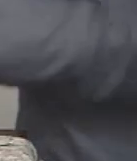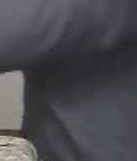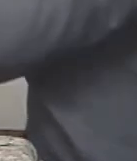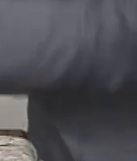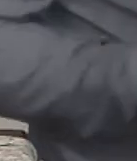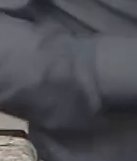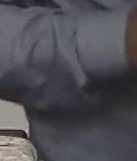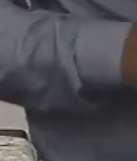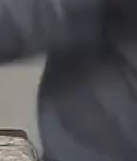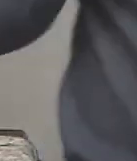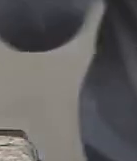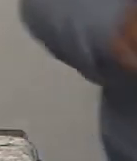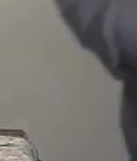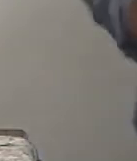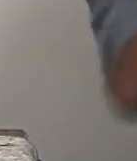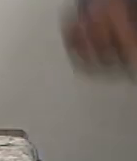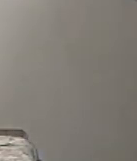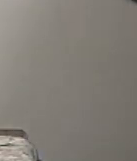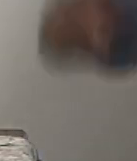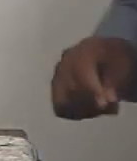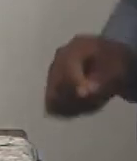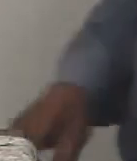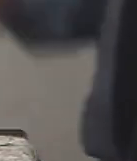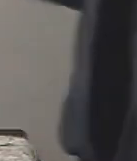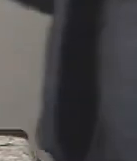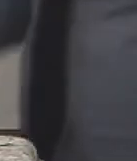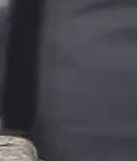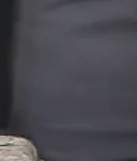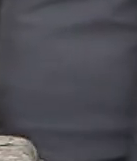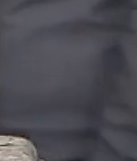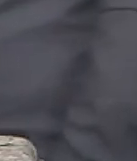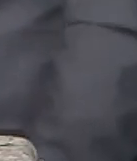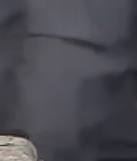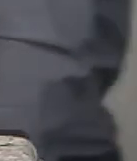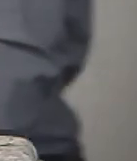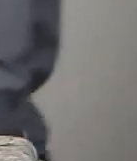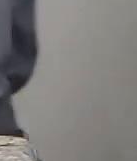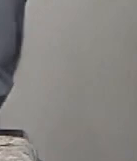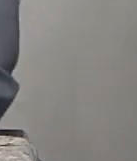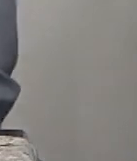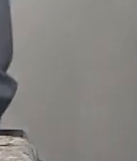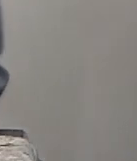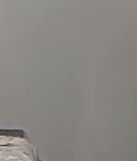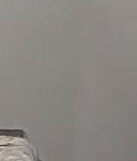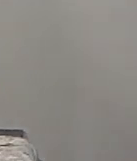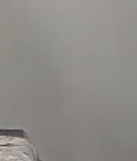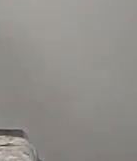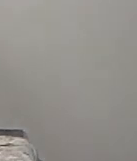So